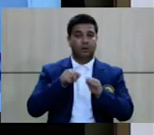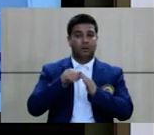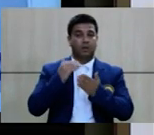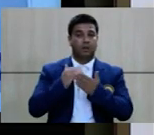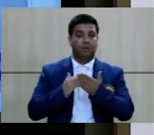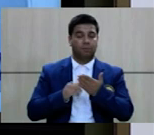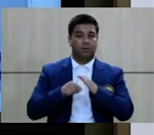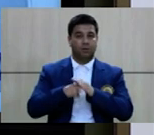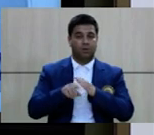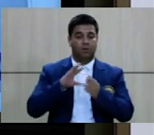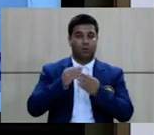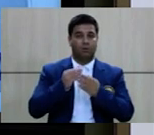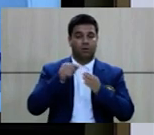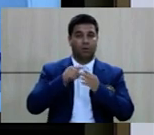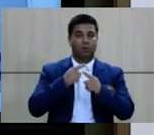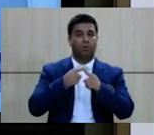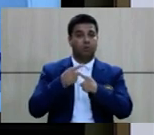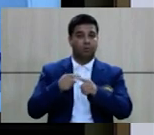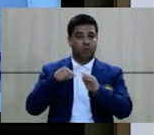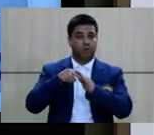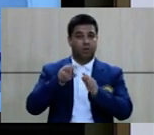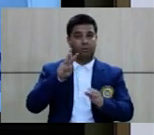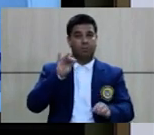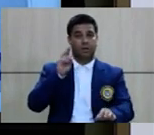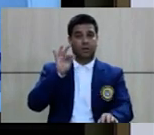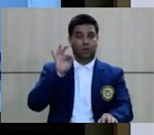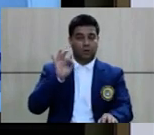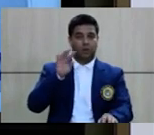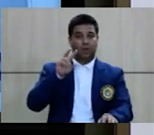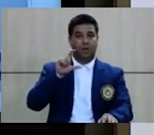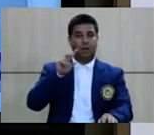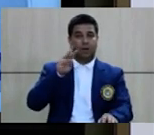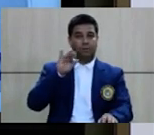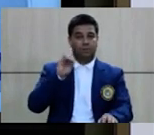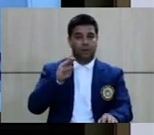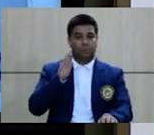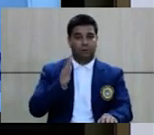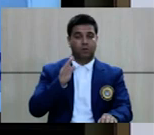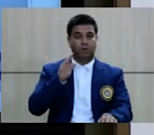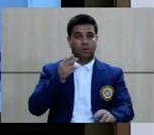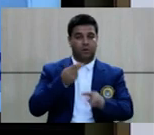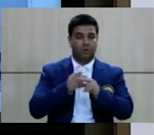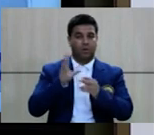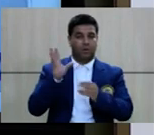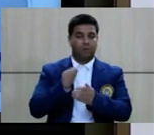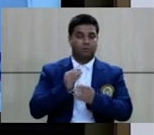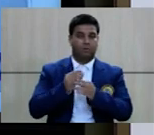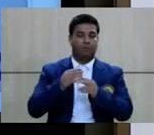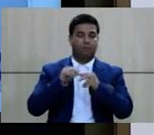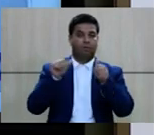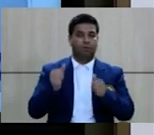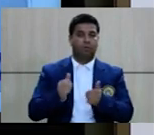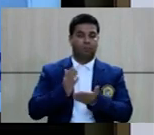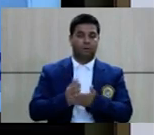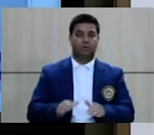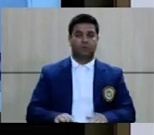tarkibida mineral o'g'itlarga qo'shimcha ravishda mikro elementlar bor, molibden va rux elementlari tarkibida